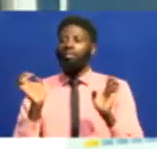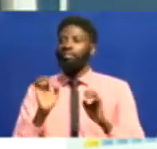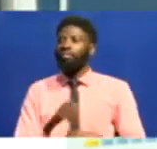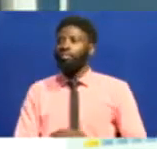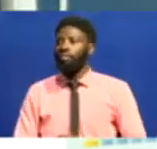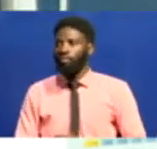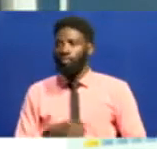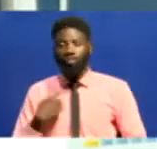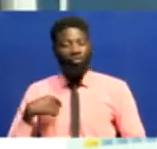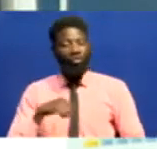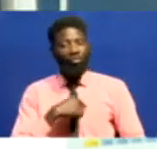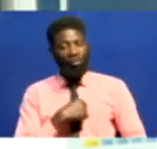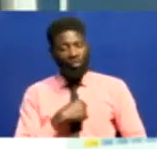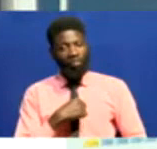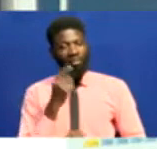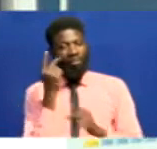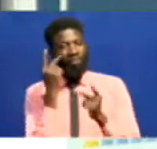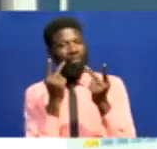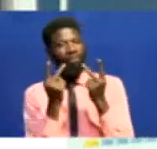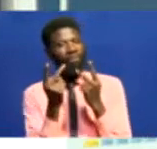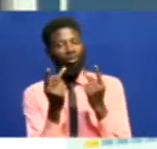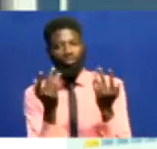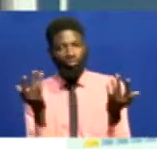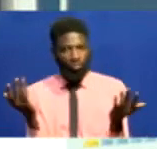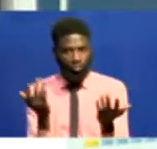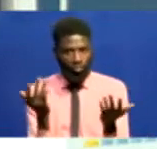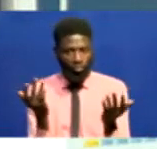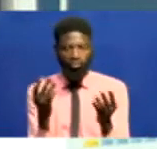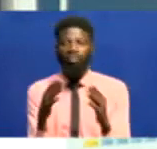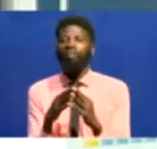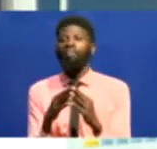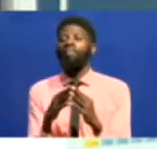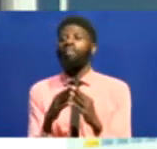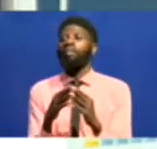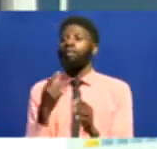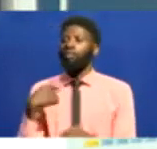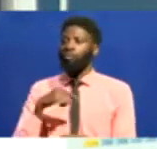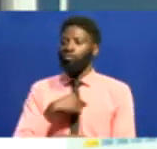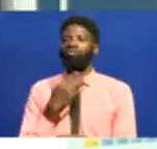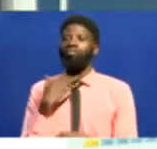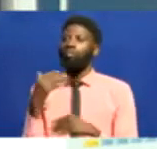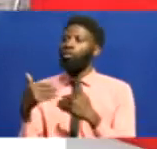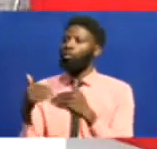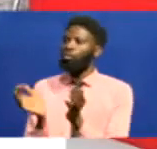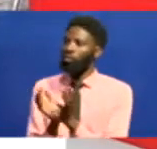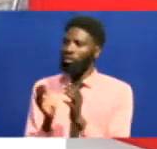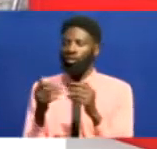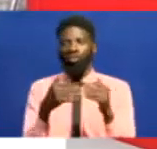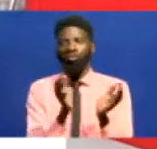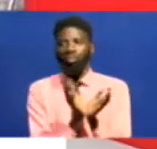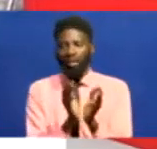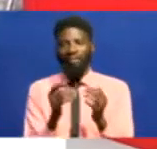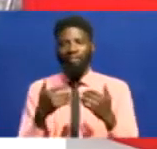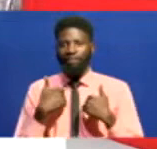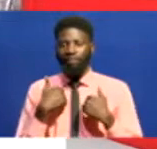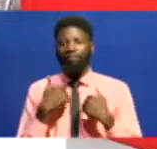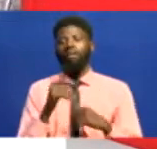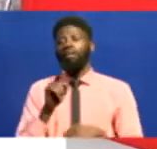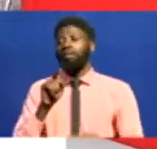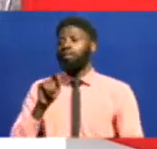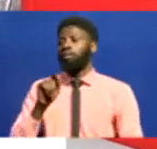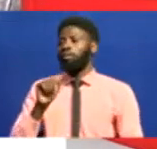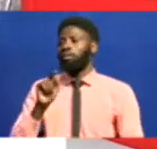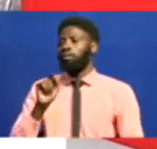We envision building supporting and building communities, and Tatu City is a huge